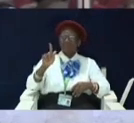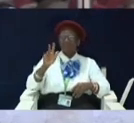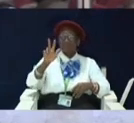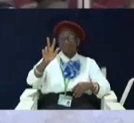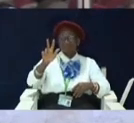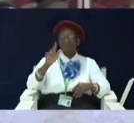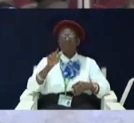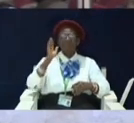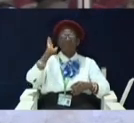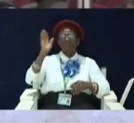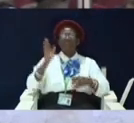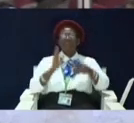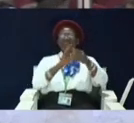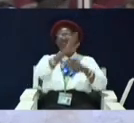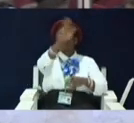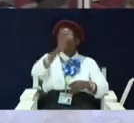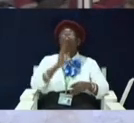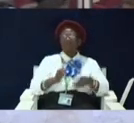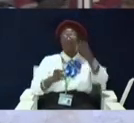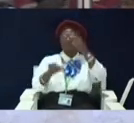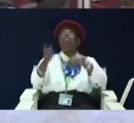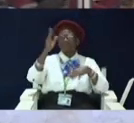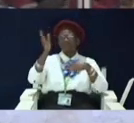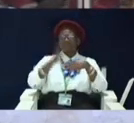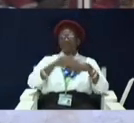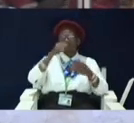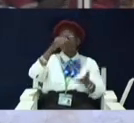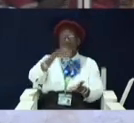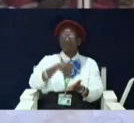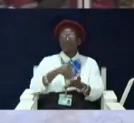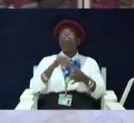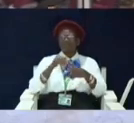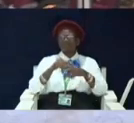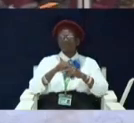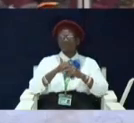2023. We never come back again. Ko le pada wa mo.